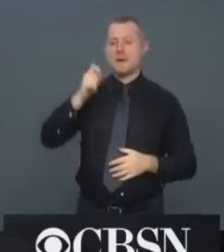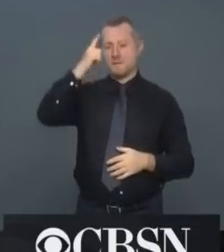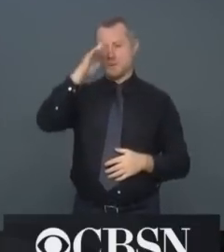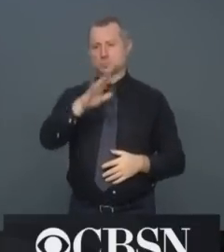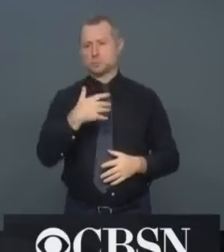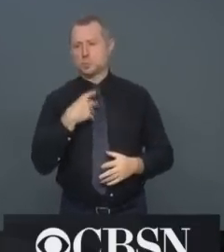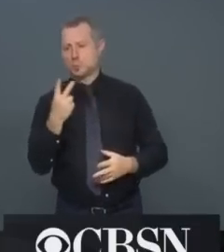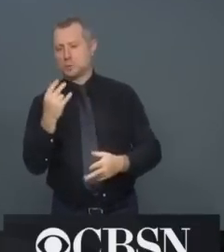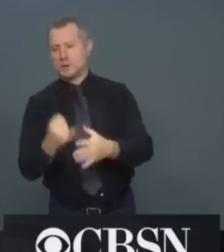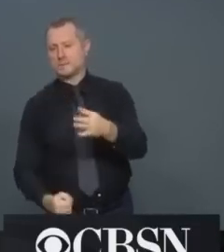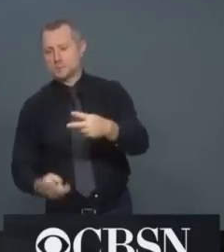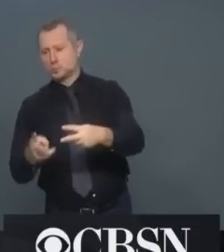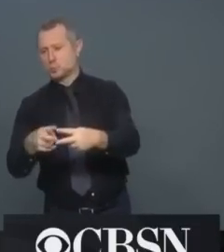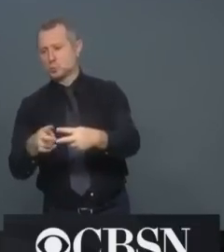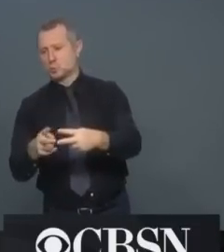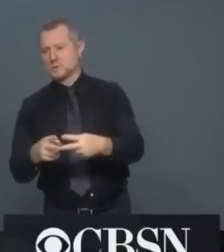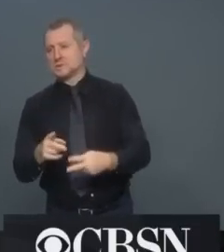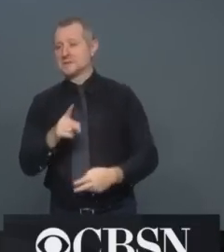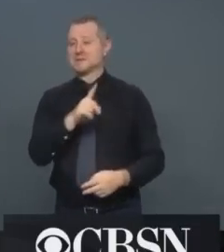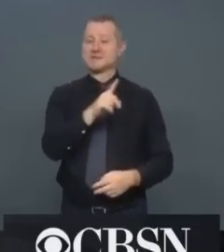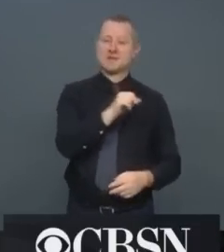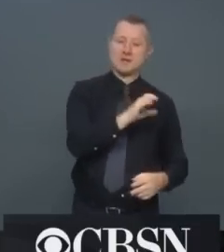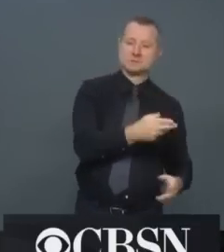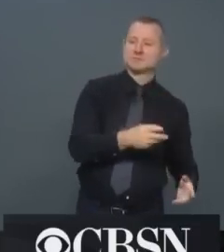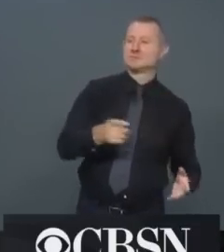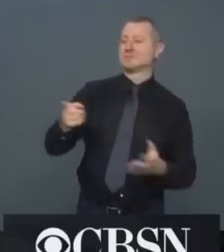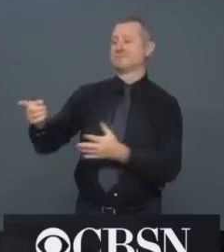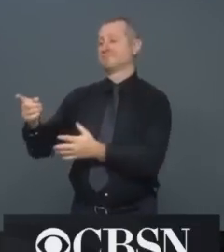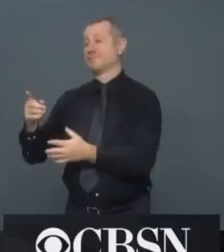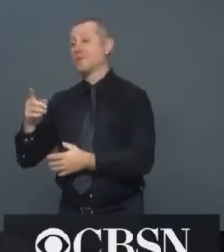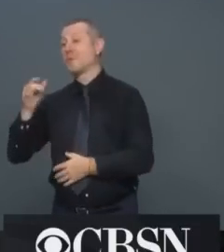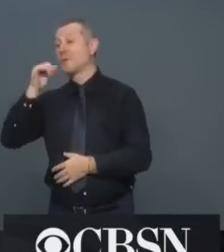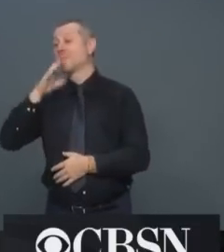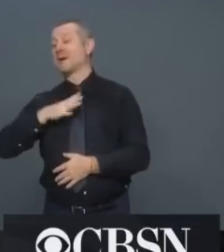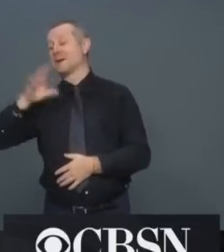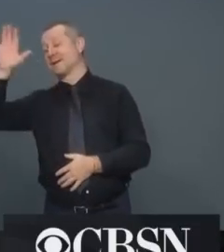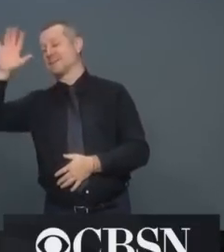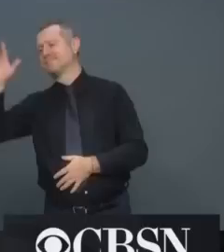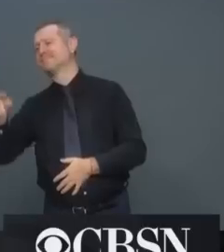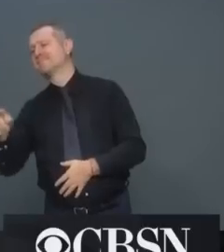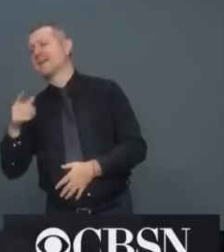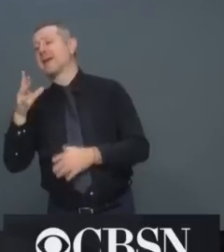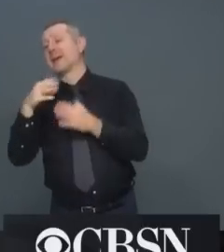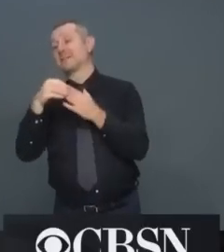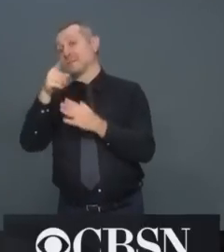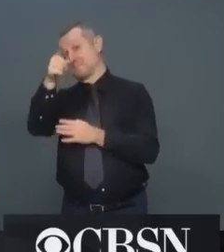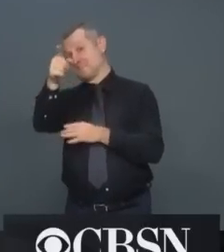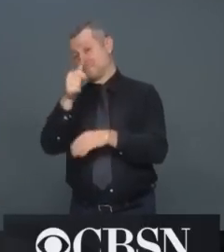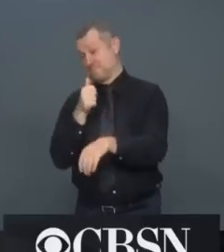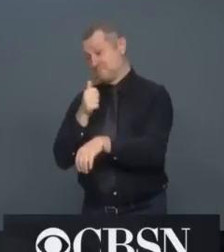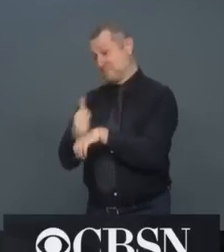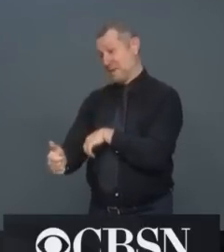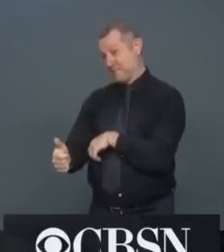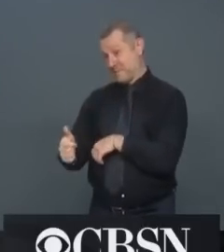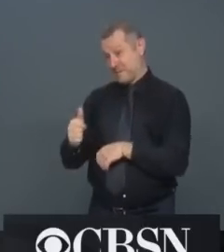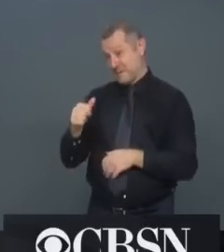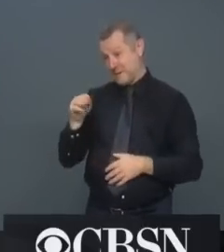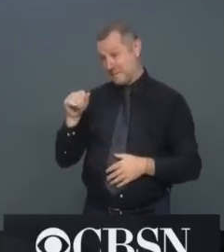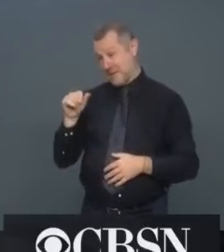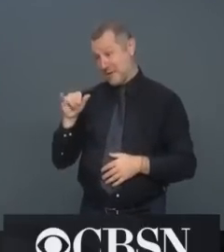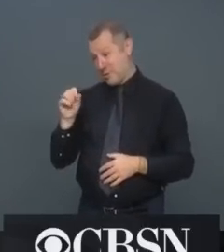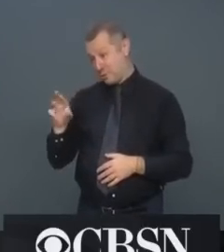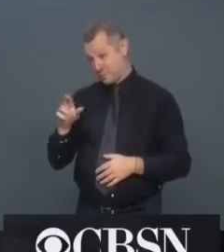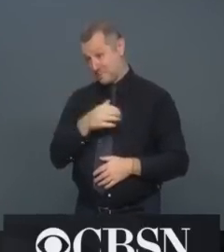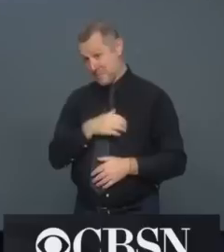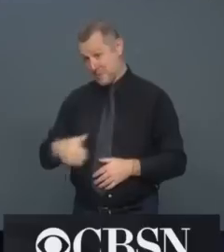and then Zach. You said it starts with leadership. Do you blame the mayor for the increase in crime, and what can be immediately done to